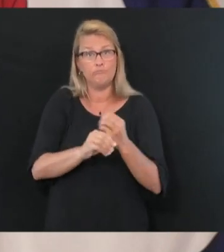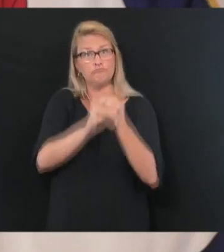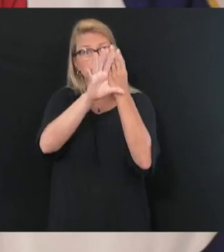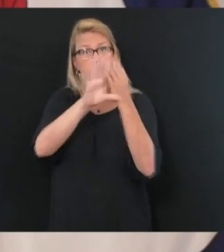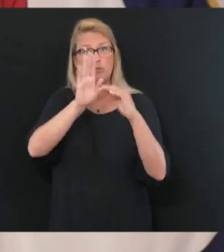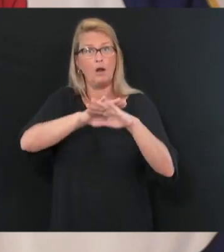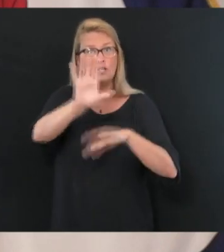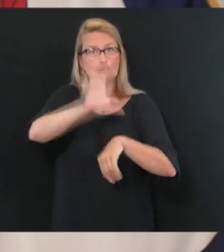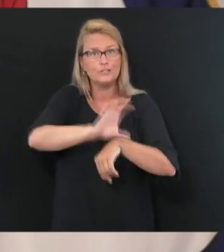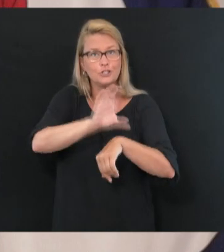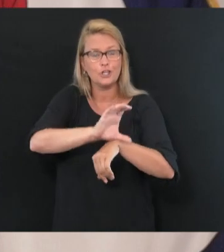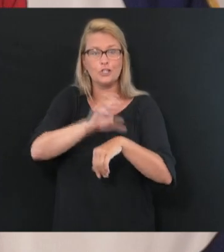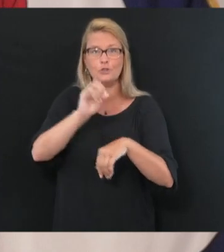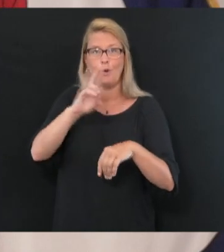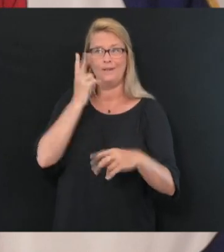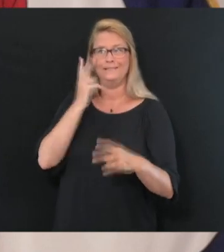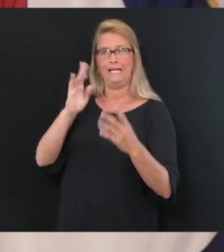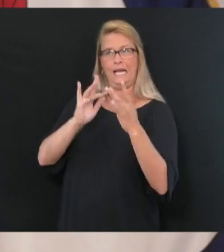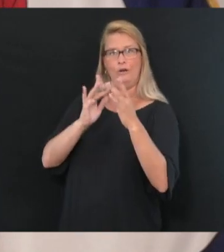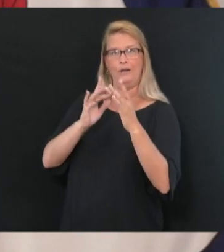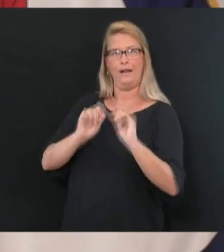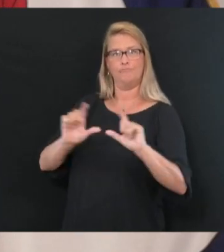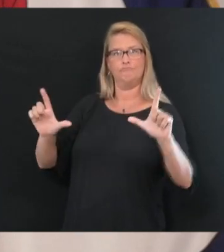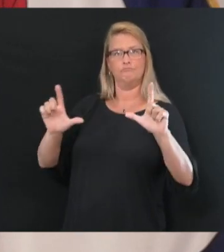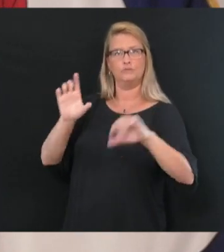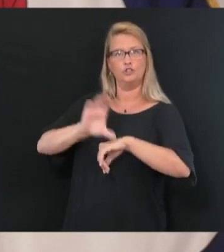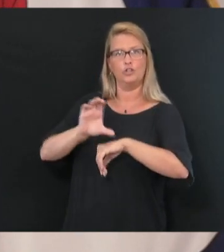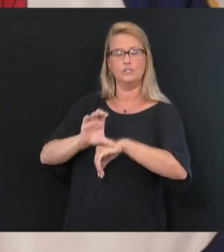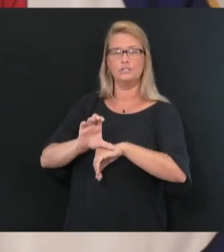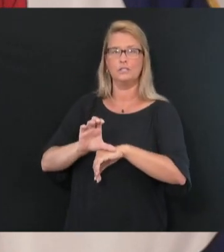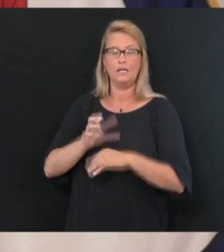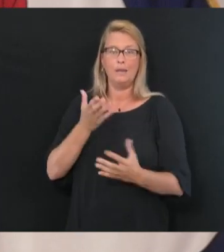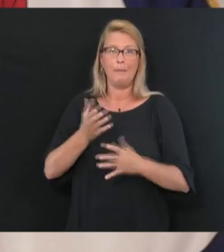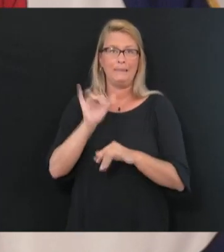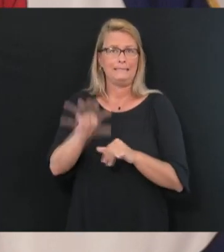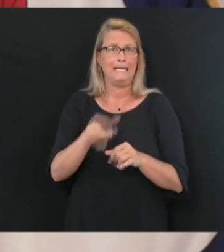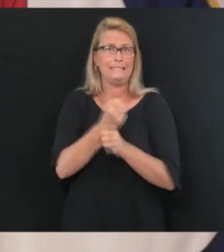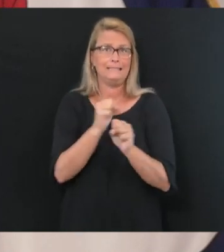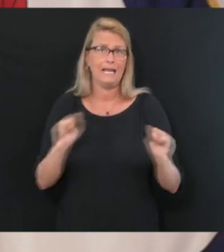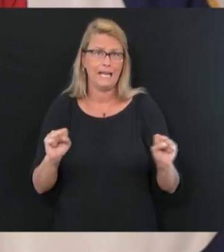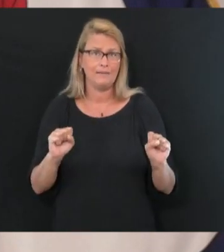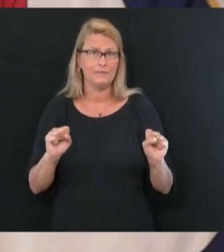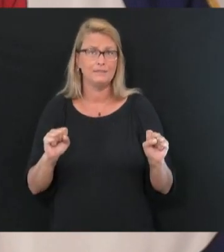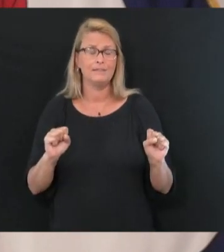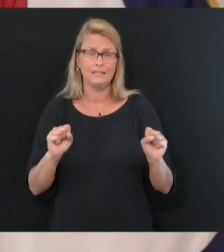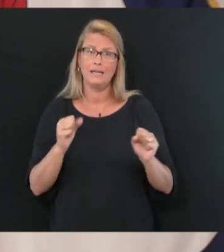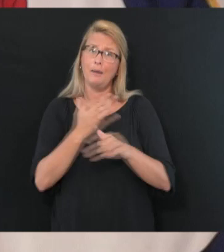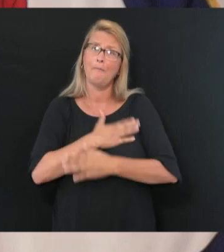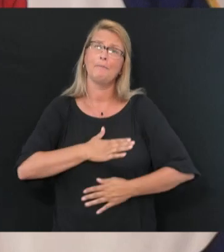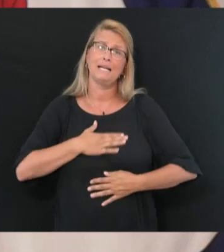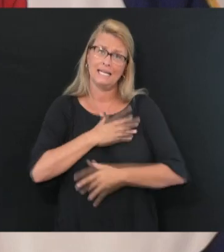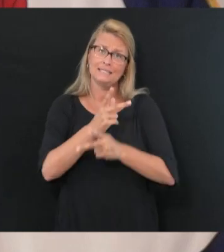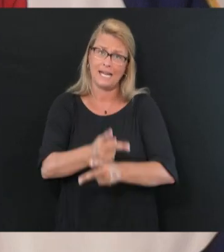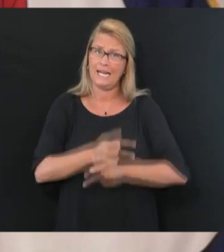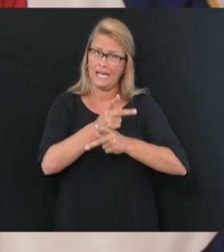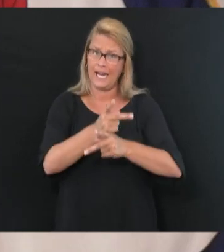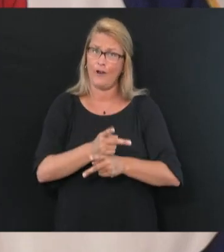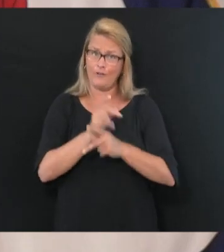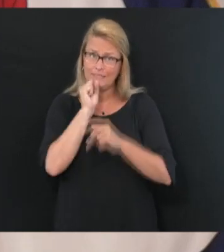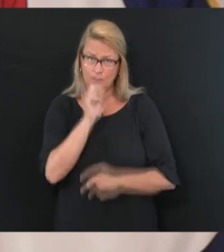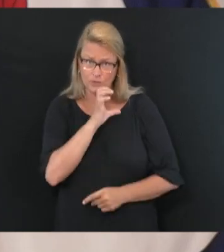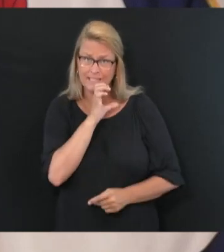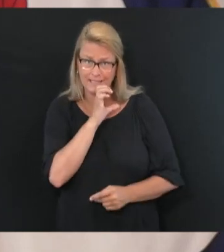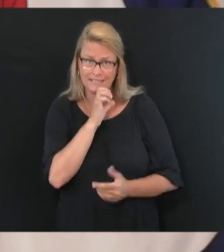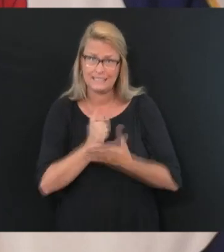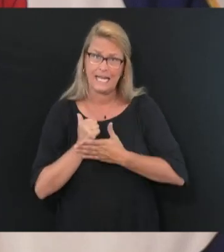if you can just be super safe and everything. And for all the loved ones of the elderly, please watch them really close and try to help in